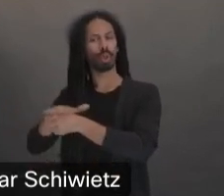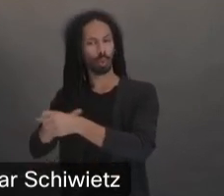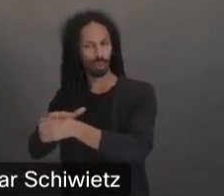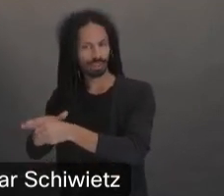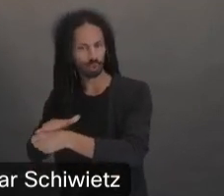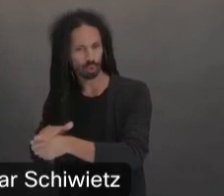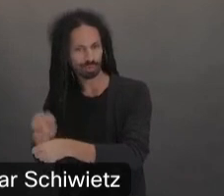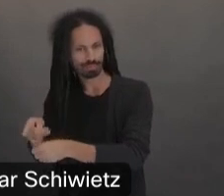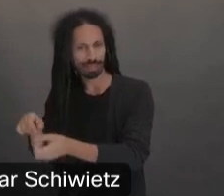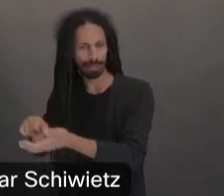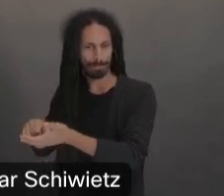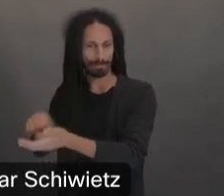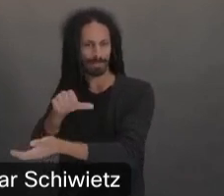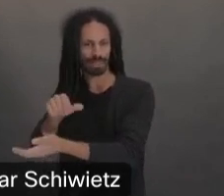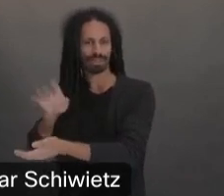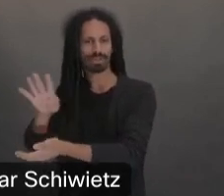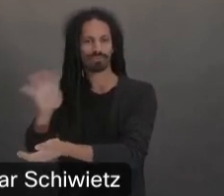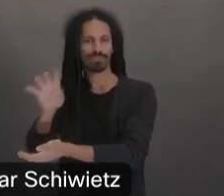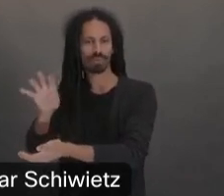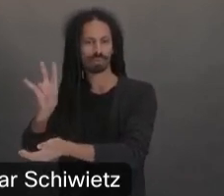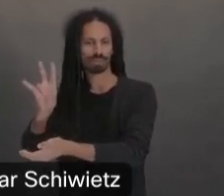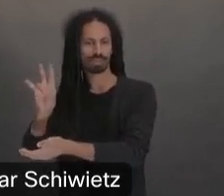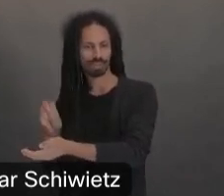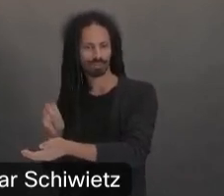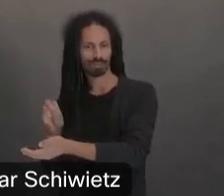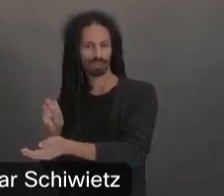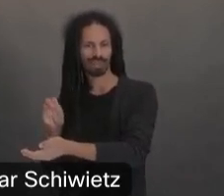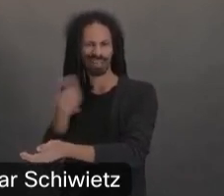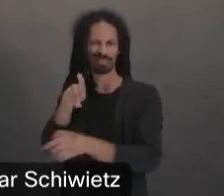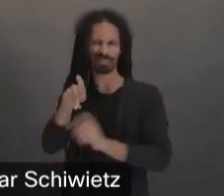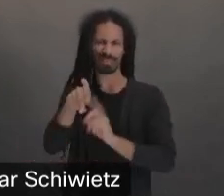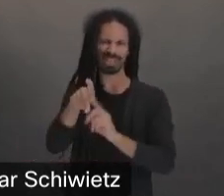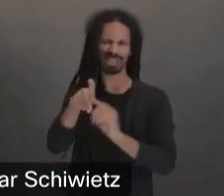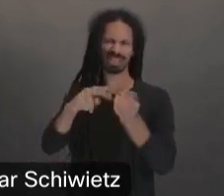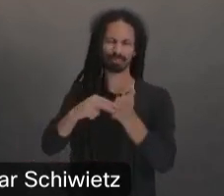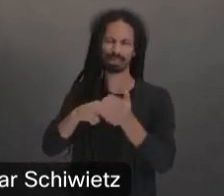have page, P stands for page,